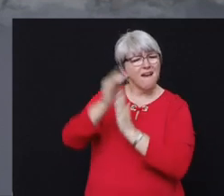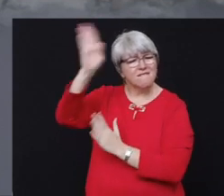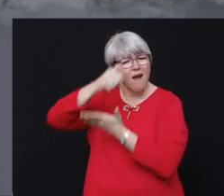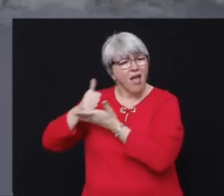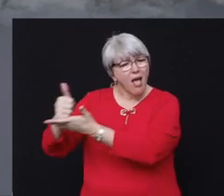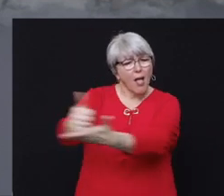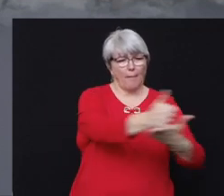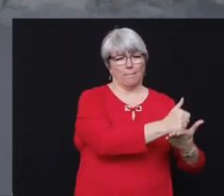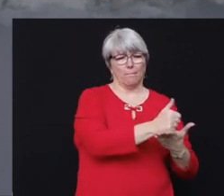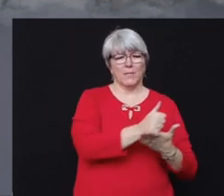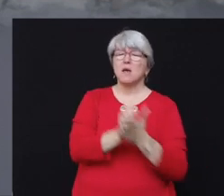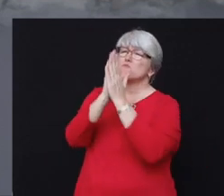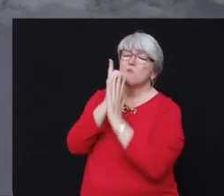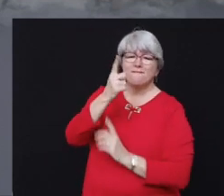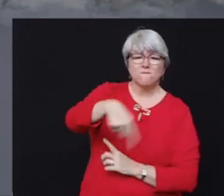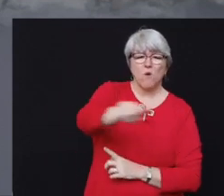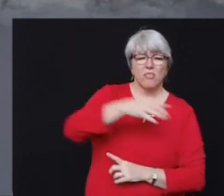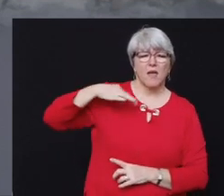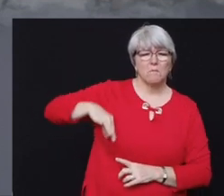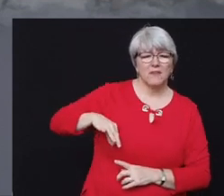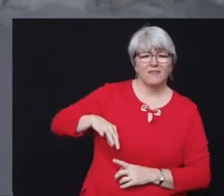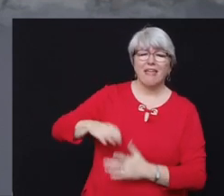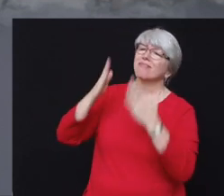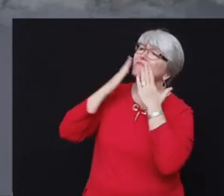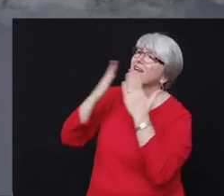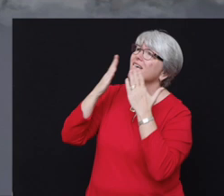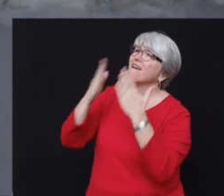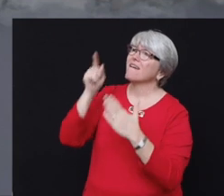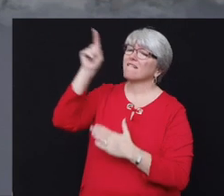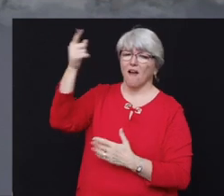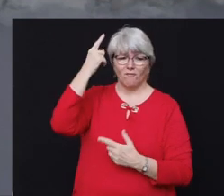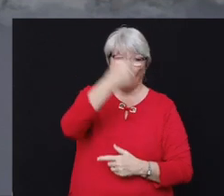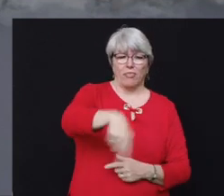name is a shelter like no other. Your